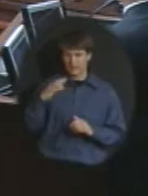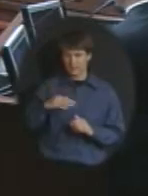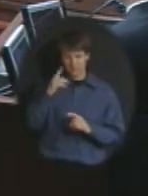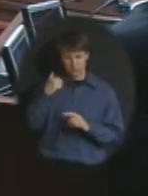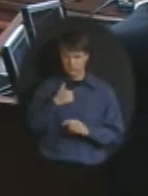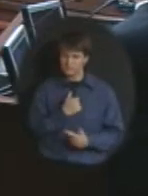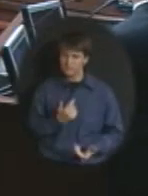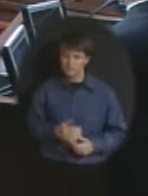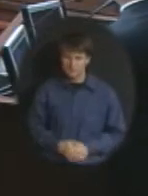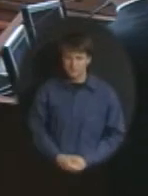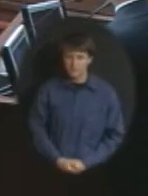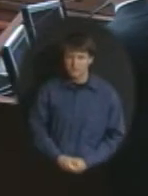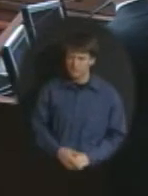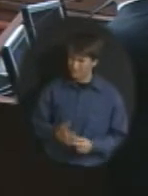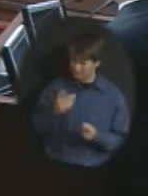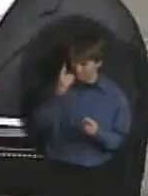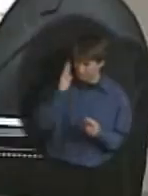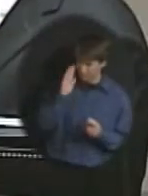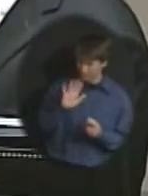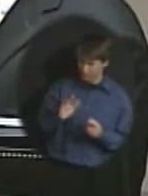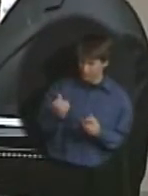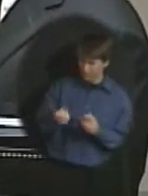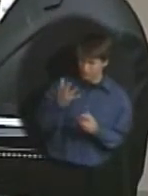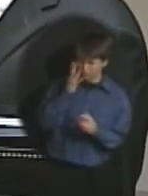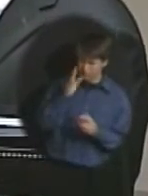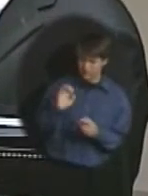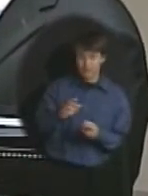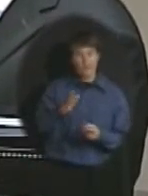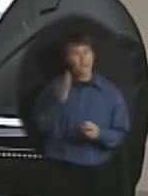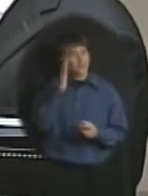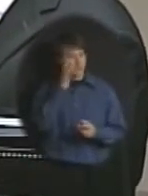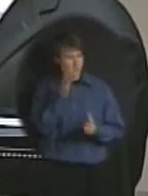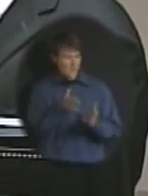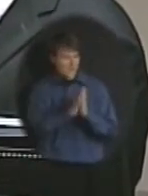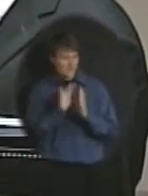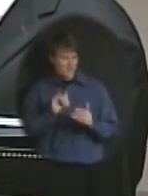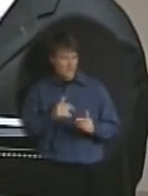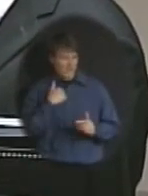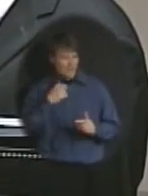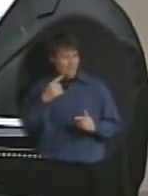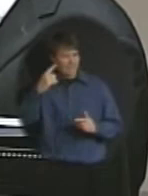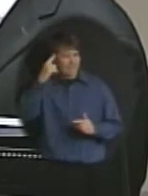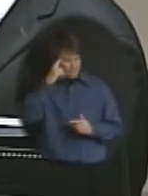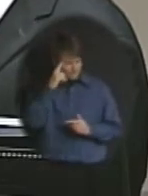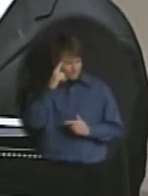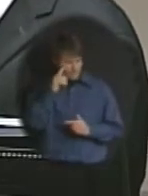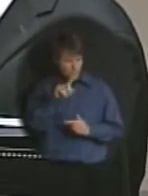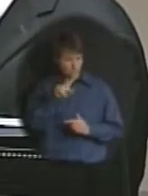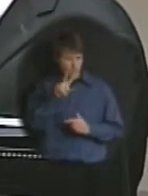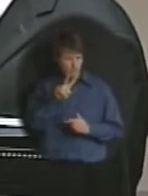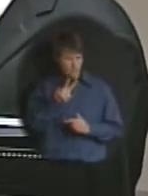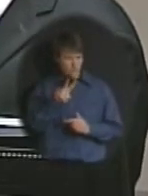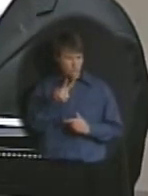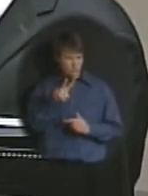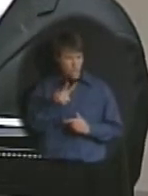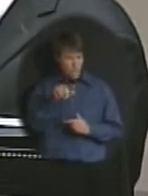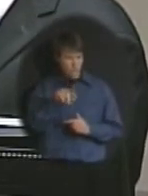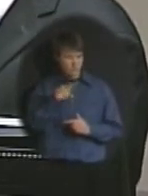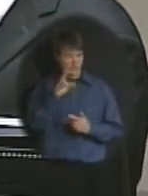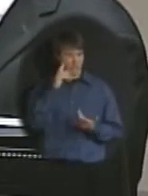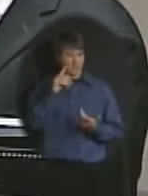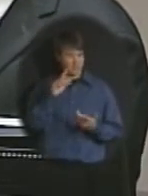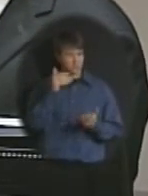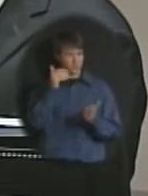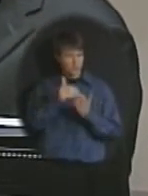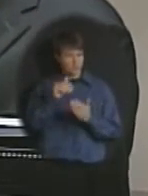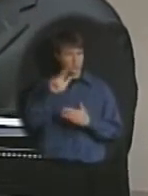thank you. Can you give us an idea how much that will be? Knew you were going to ask me that, and I believe it's 2.7, I think it's close to $3 million,